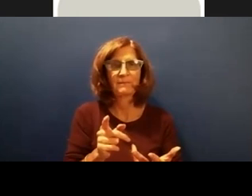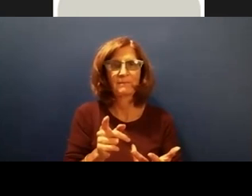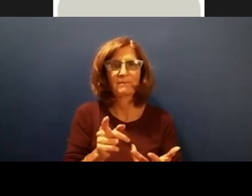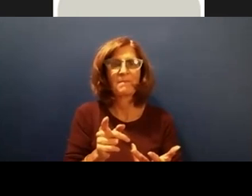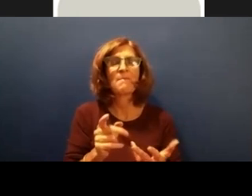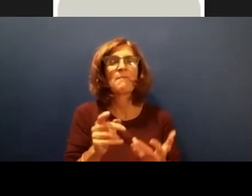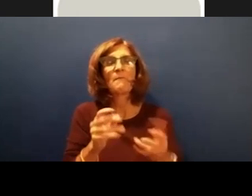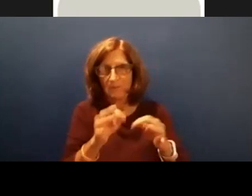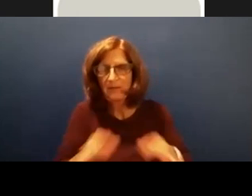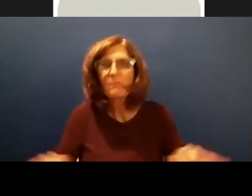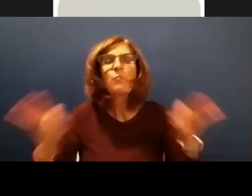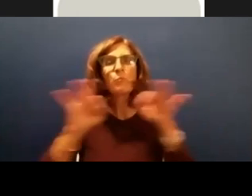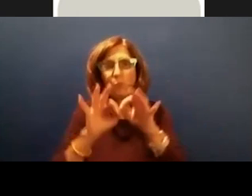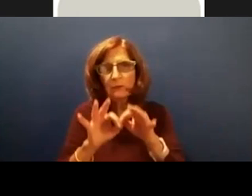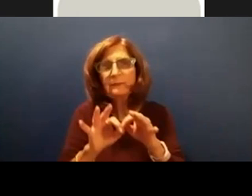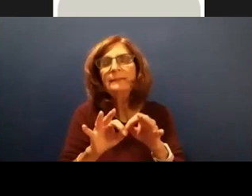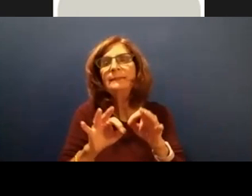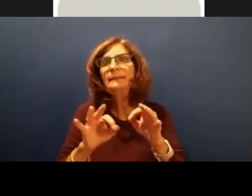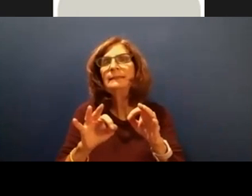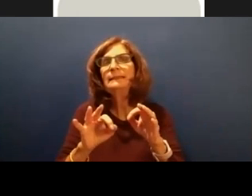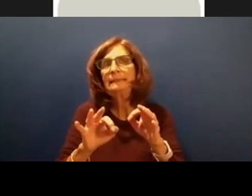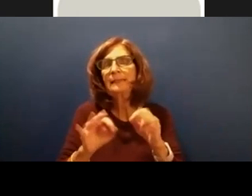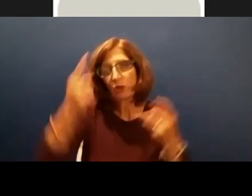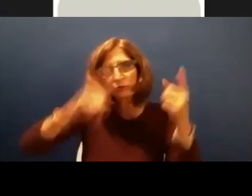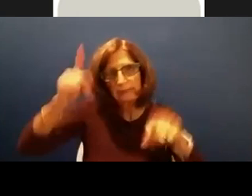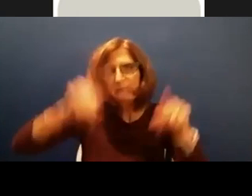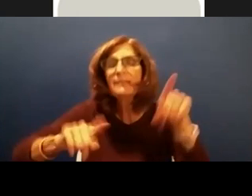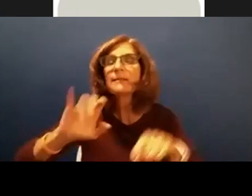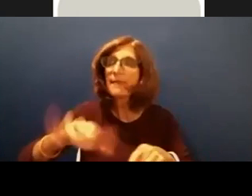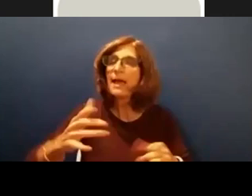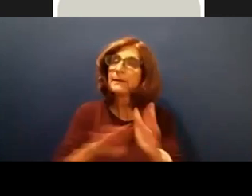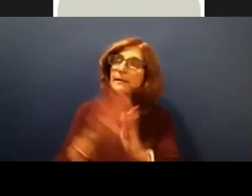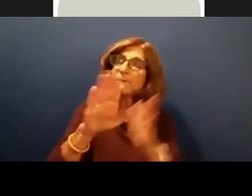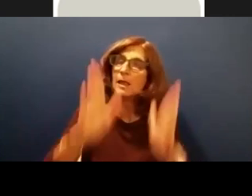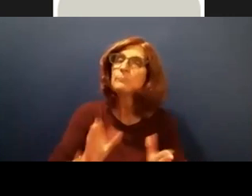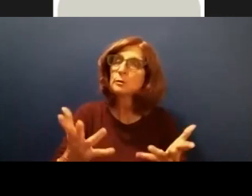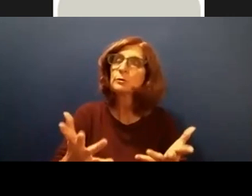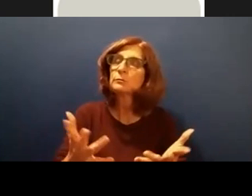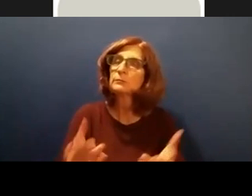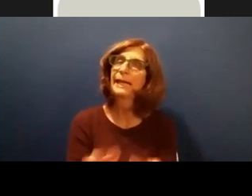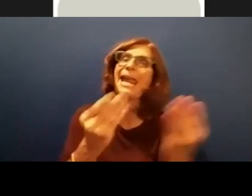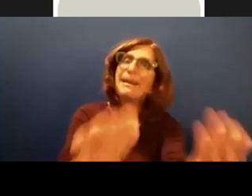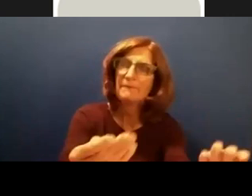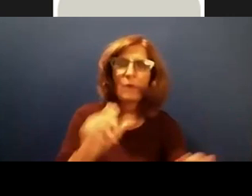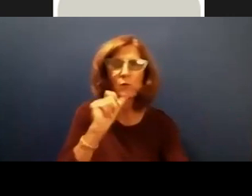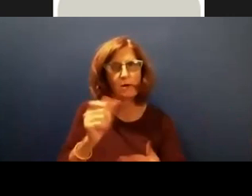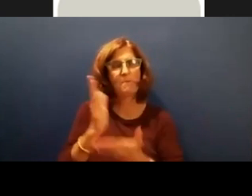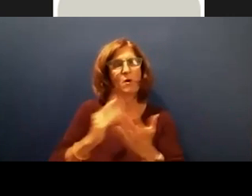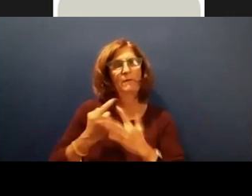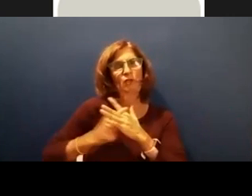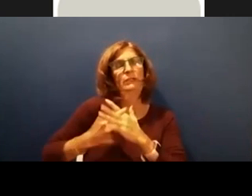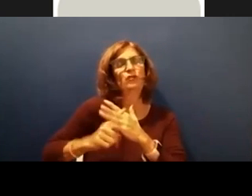concessions that the developer made that were not included in the original option agreement here. And again, keep in